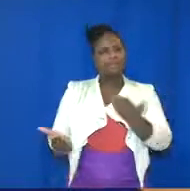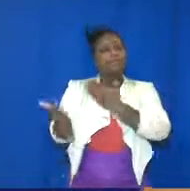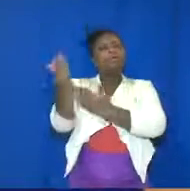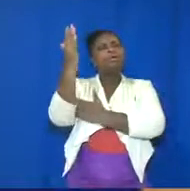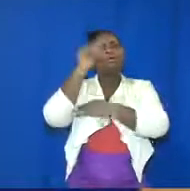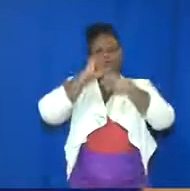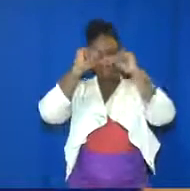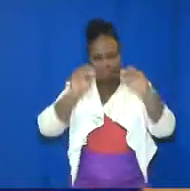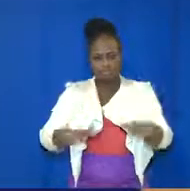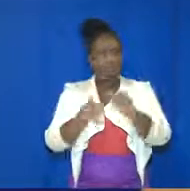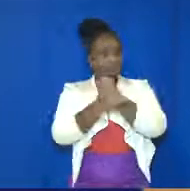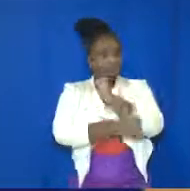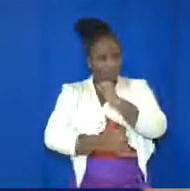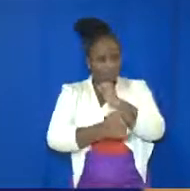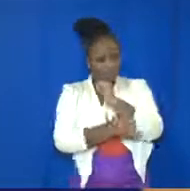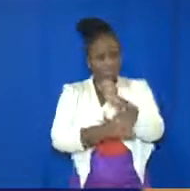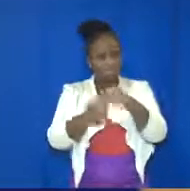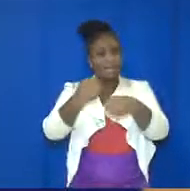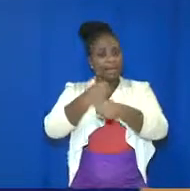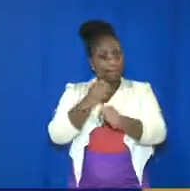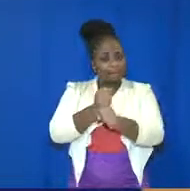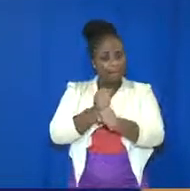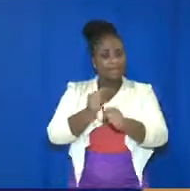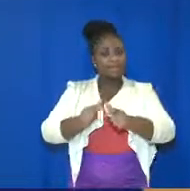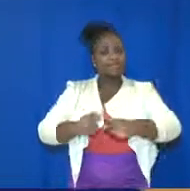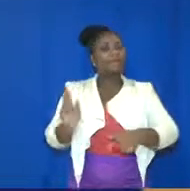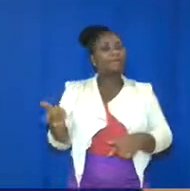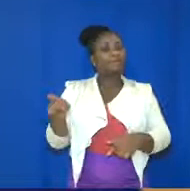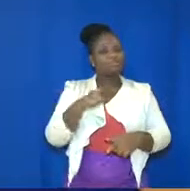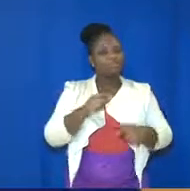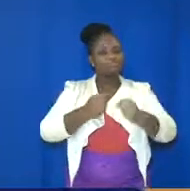May God bless us all in our homeland, Ghana, and make her great